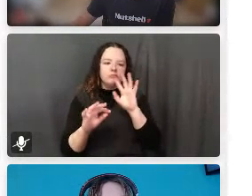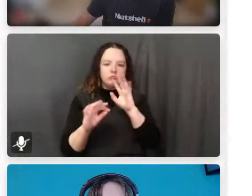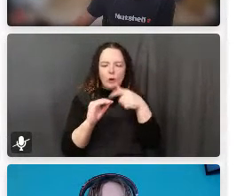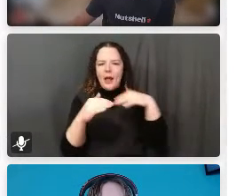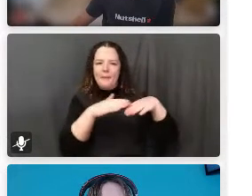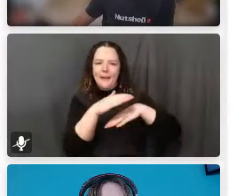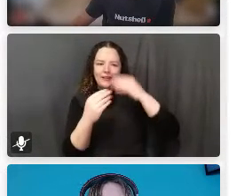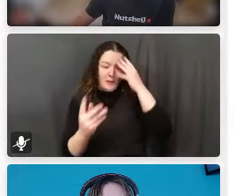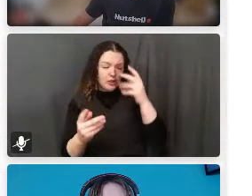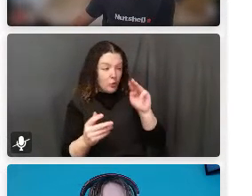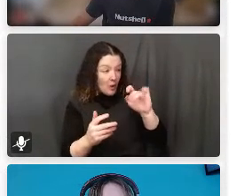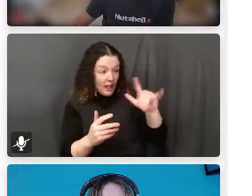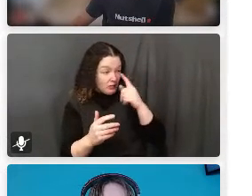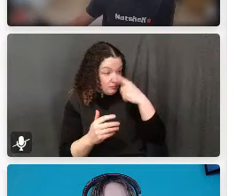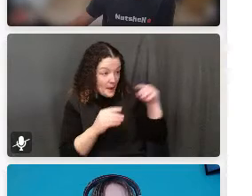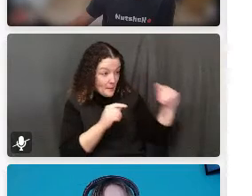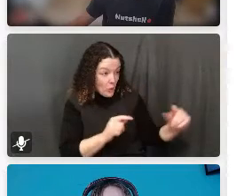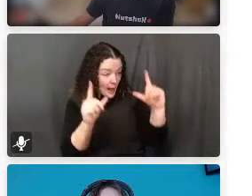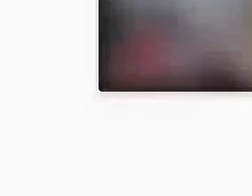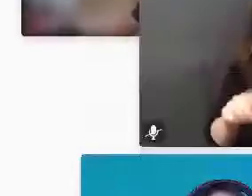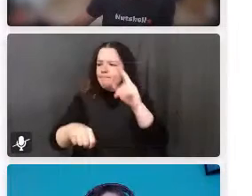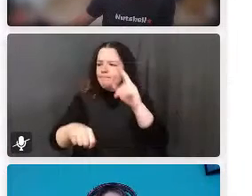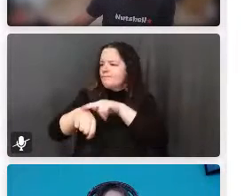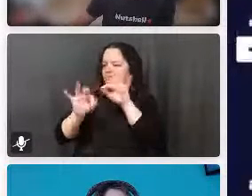for us? Absolutely.